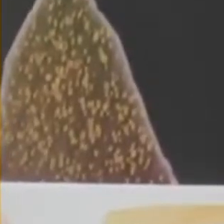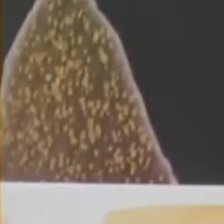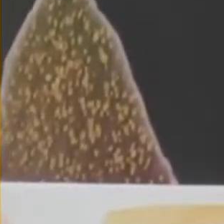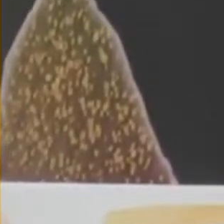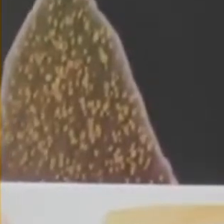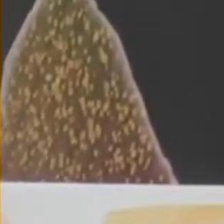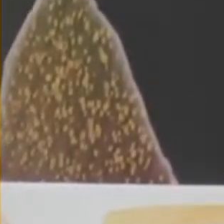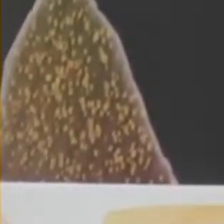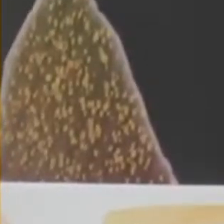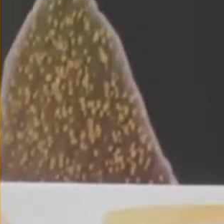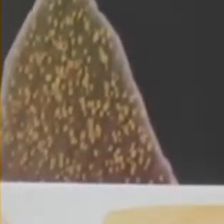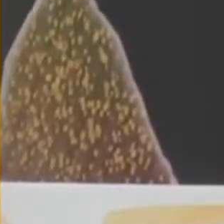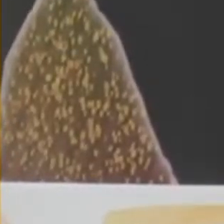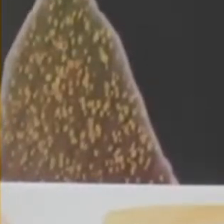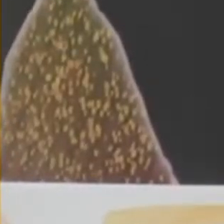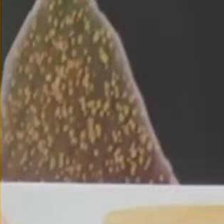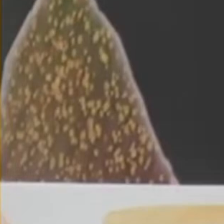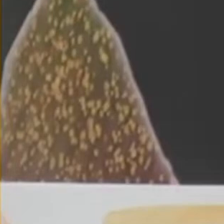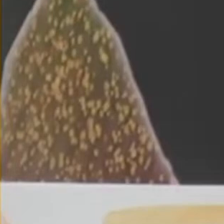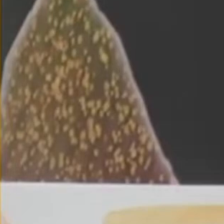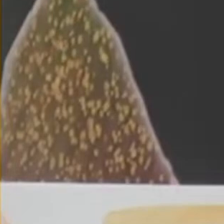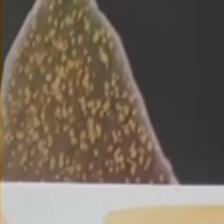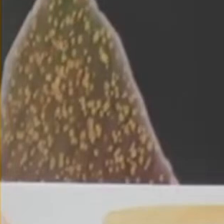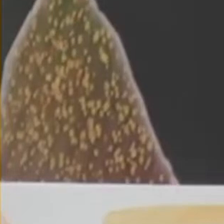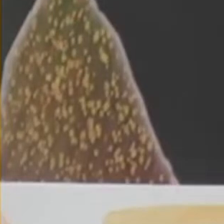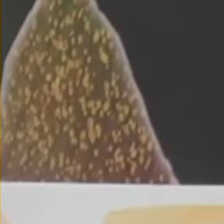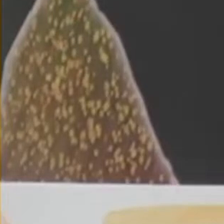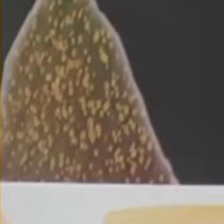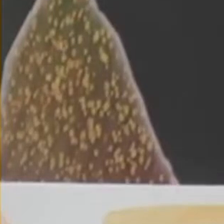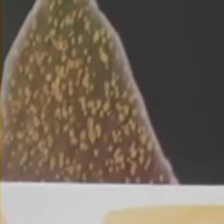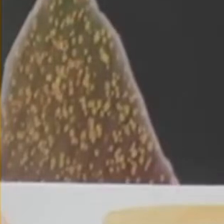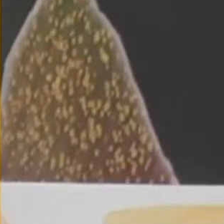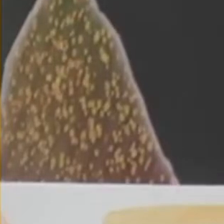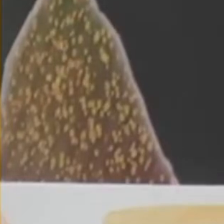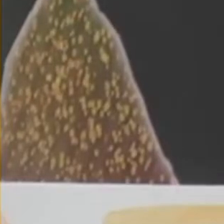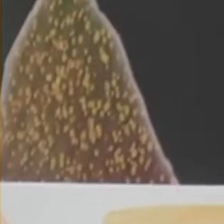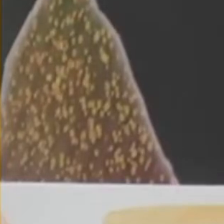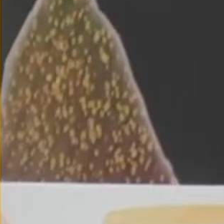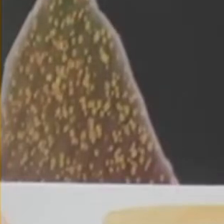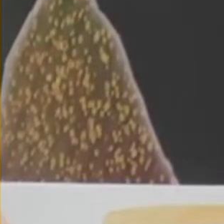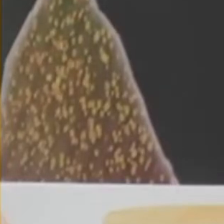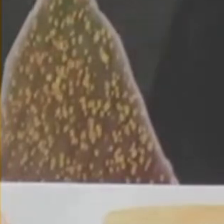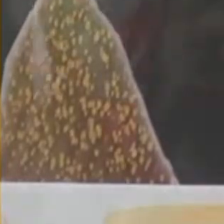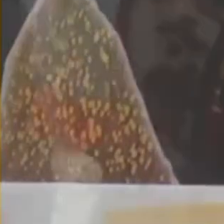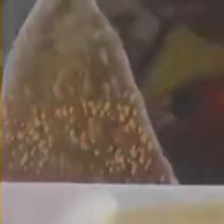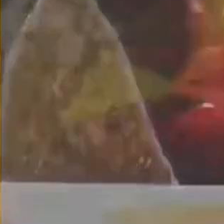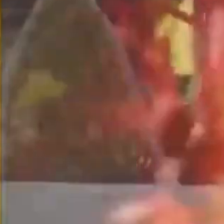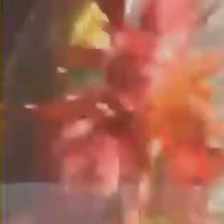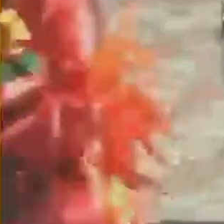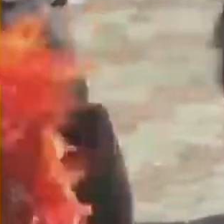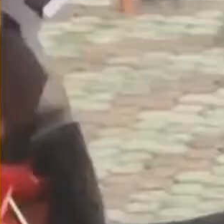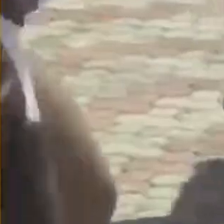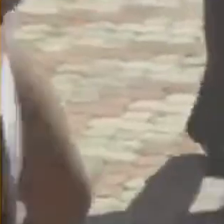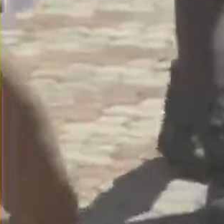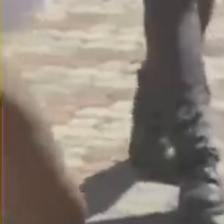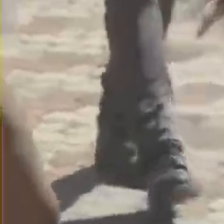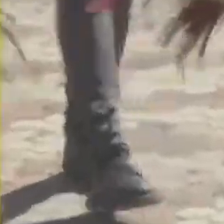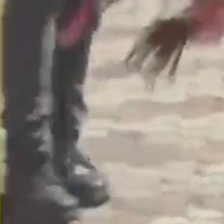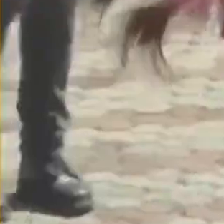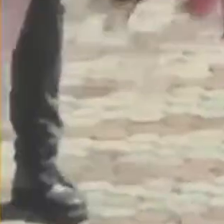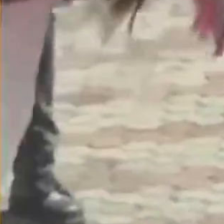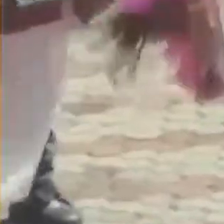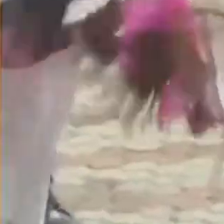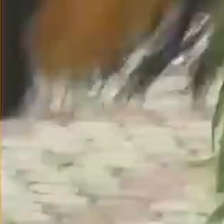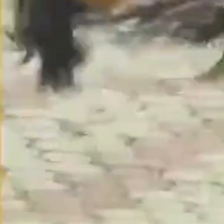all persons related and affected agree, then it's something we can look at. As it is now, it